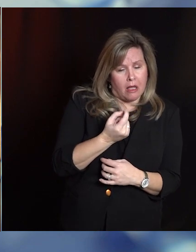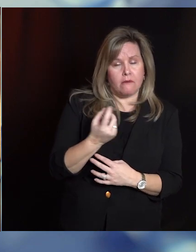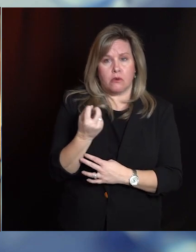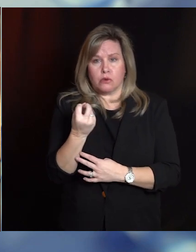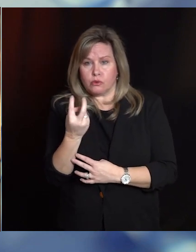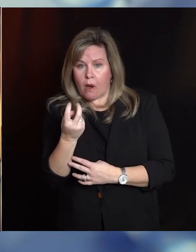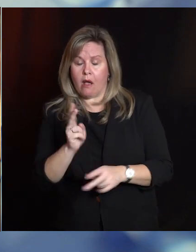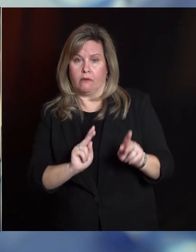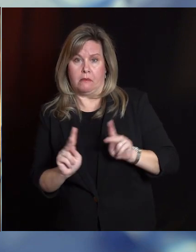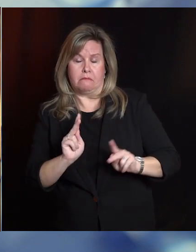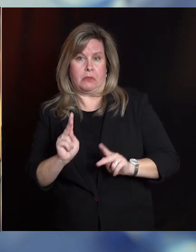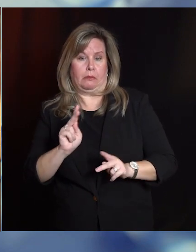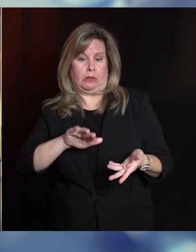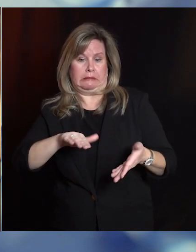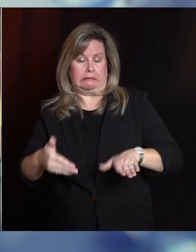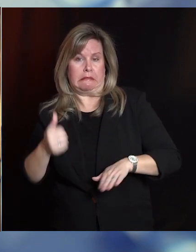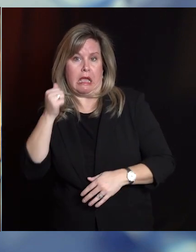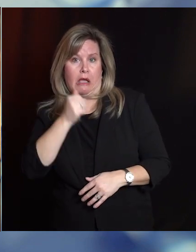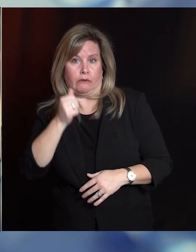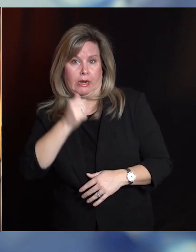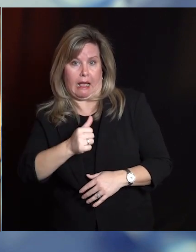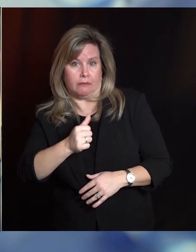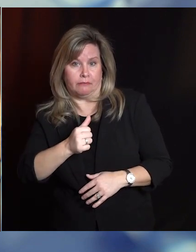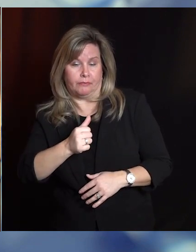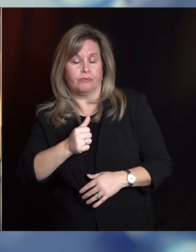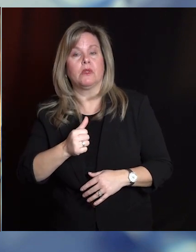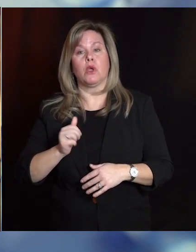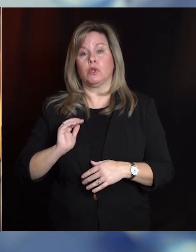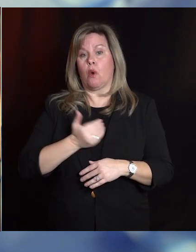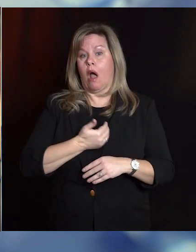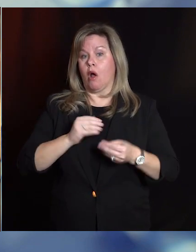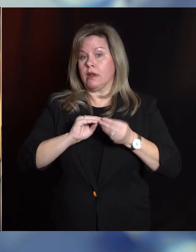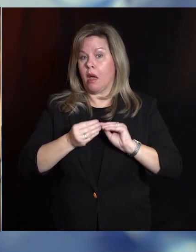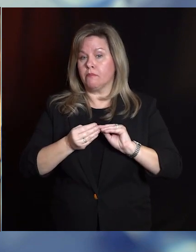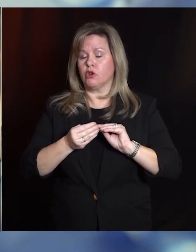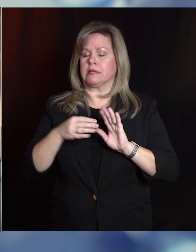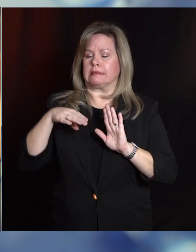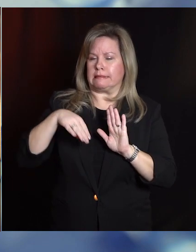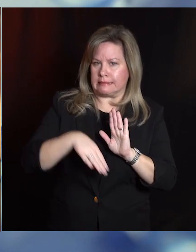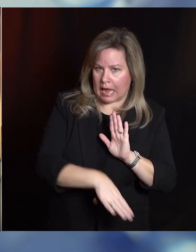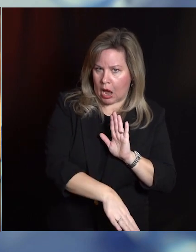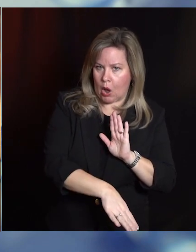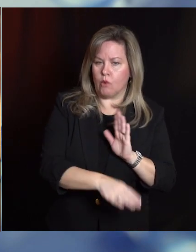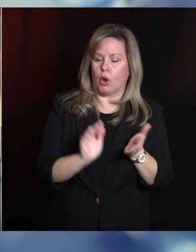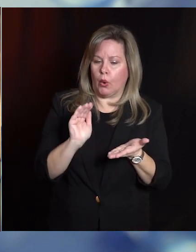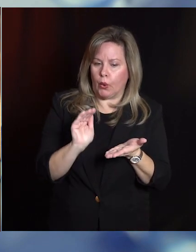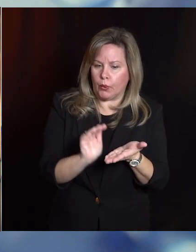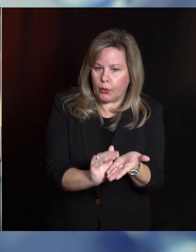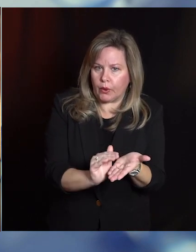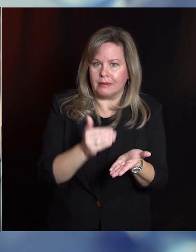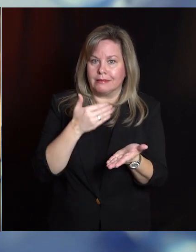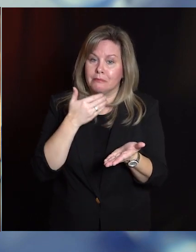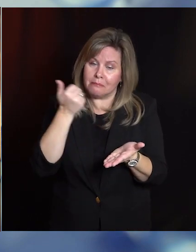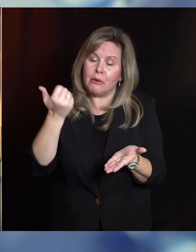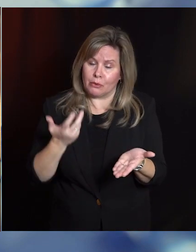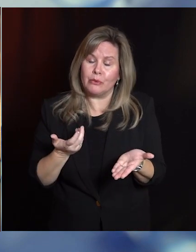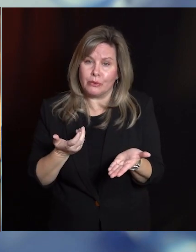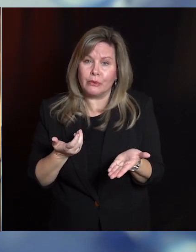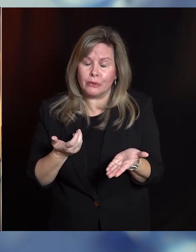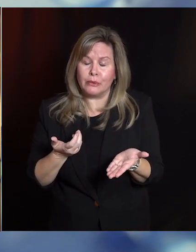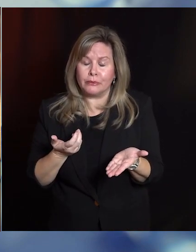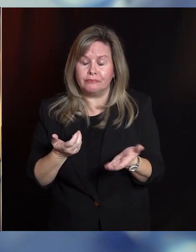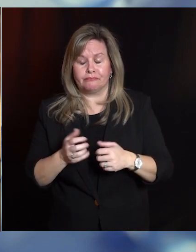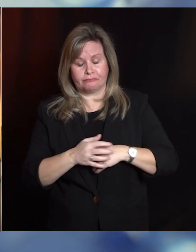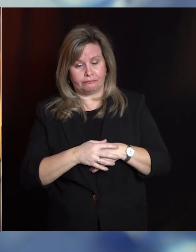this. But we are very thankful that these numbers are coming down. Now, a number that's going up is the number of people who